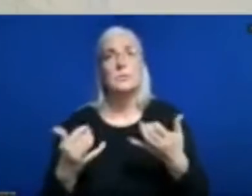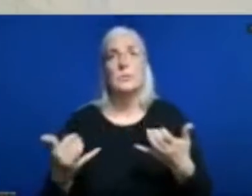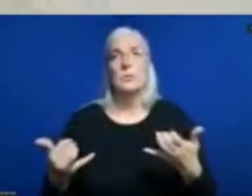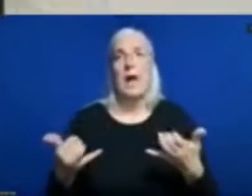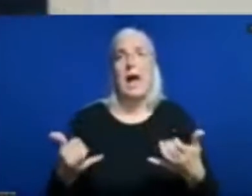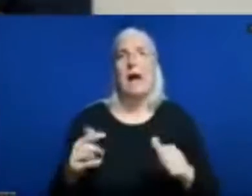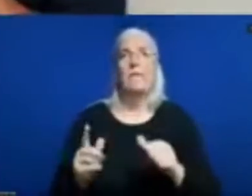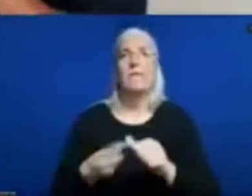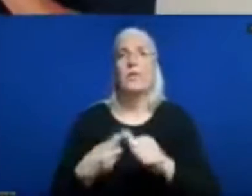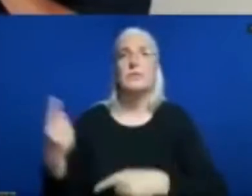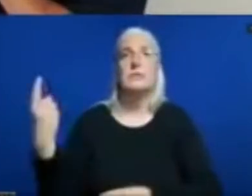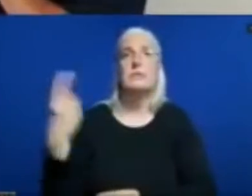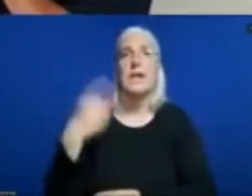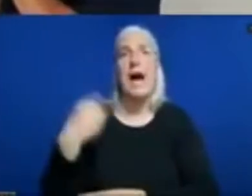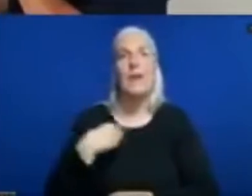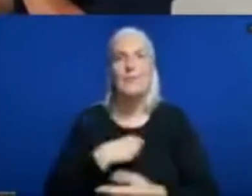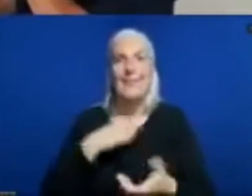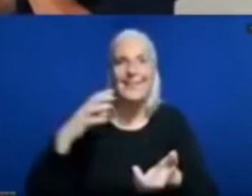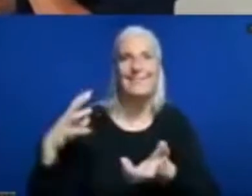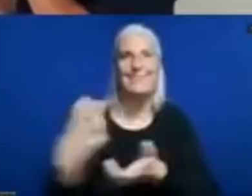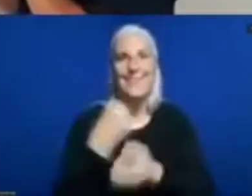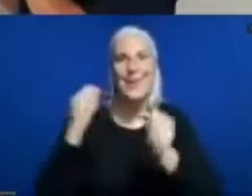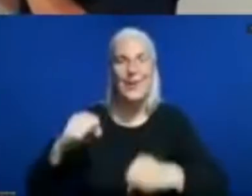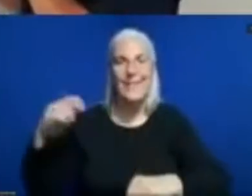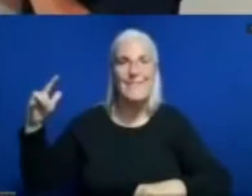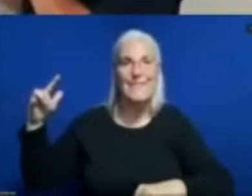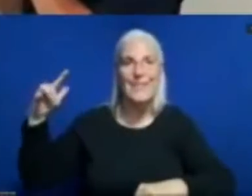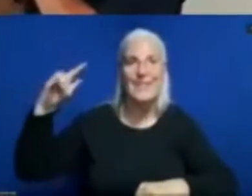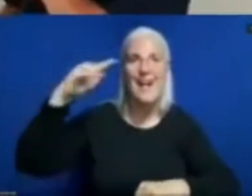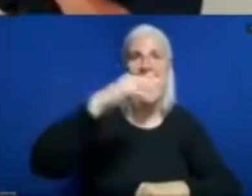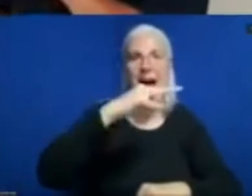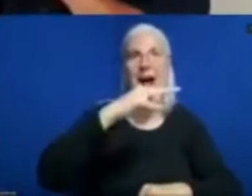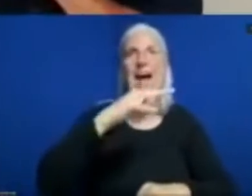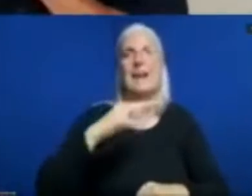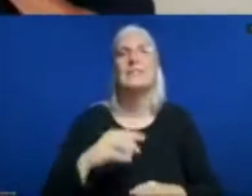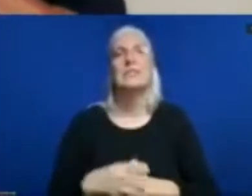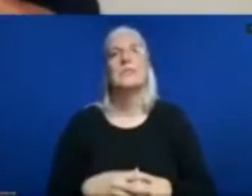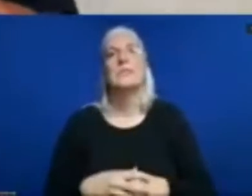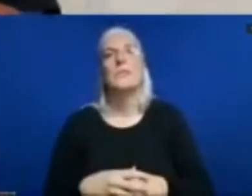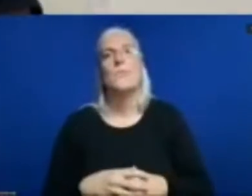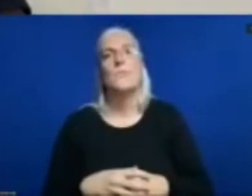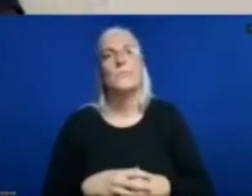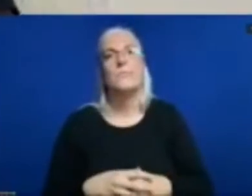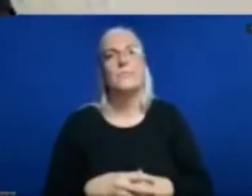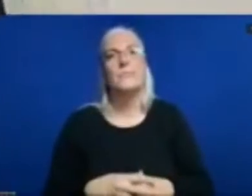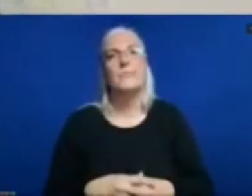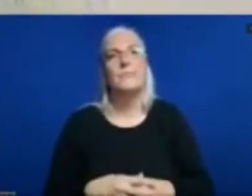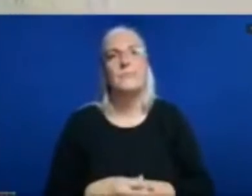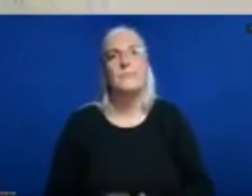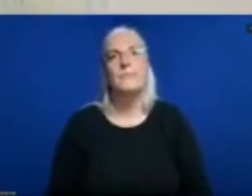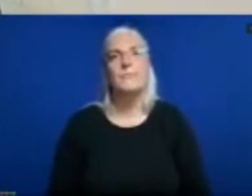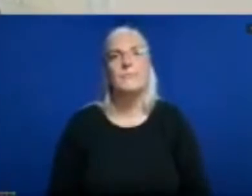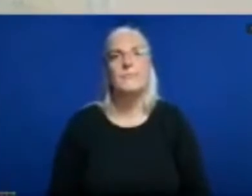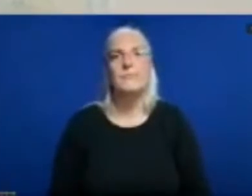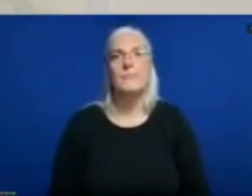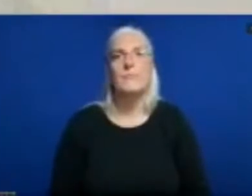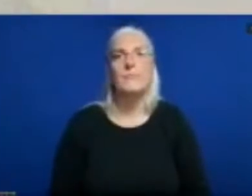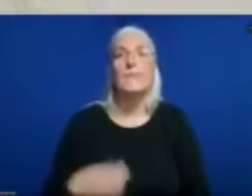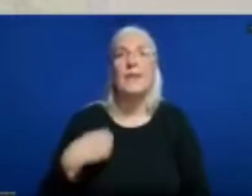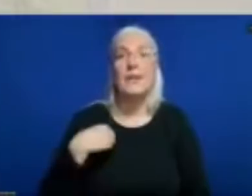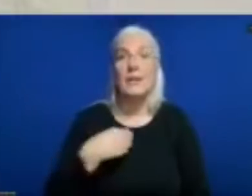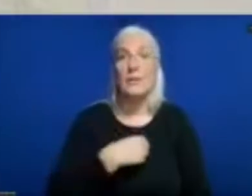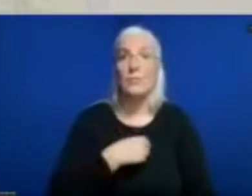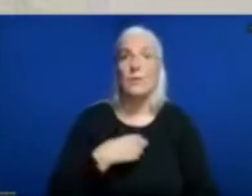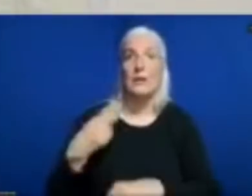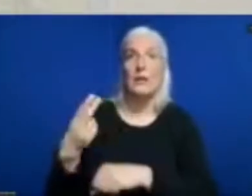retardant. That was based on our actions here in Janesville. We utilized those aircraft, with all the numerous